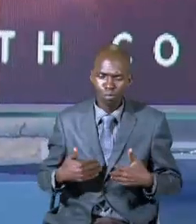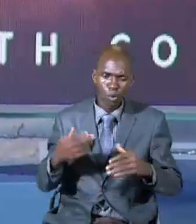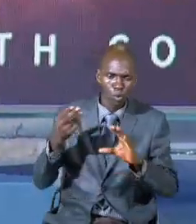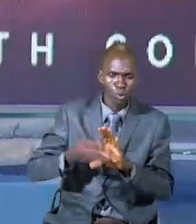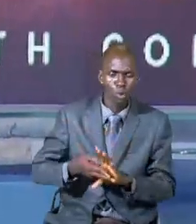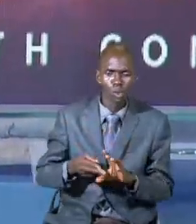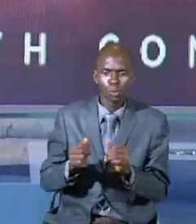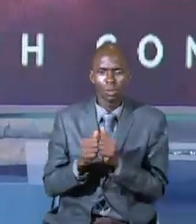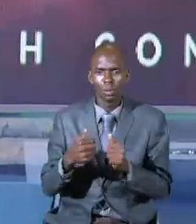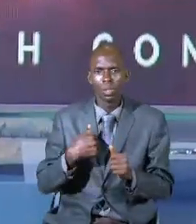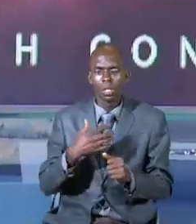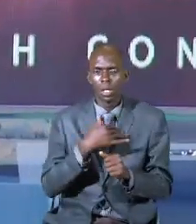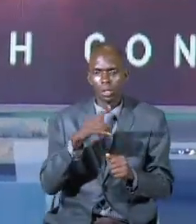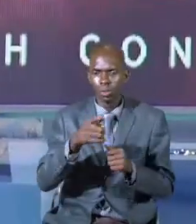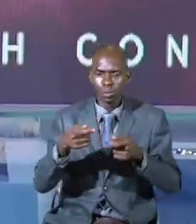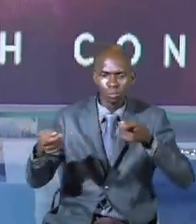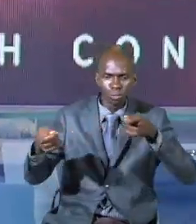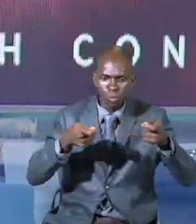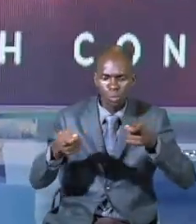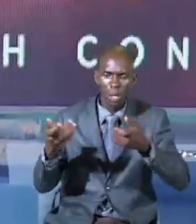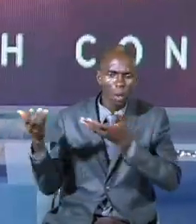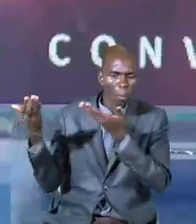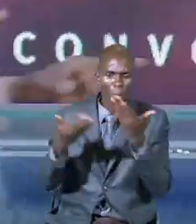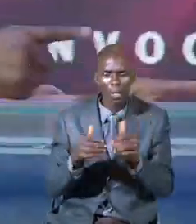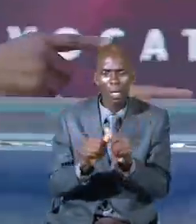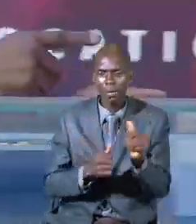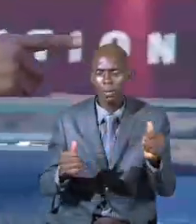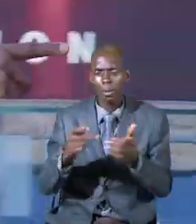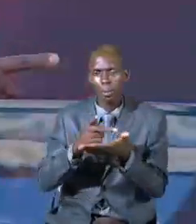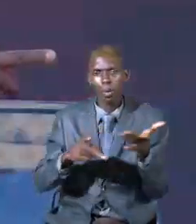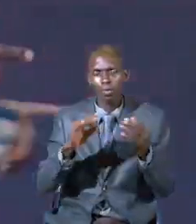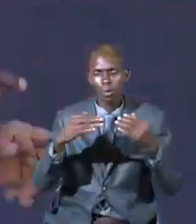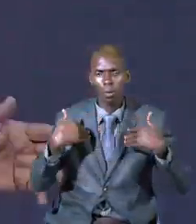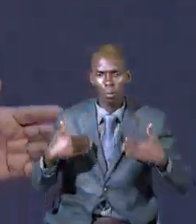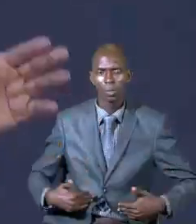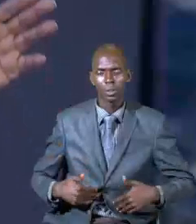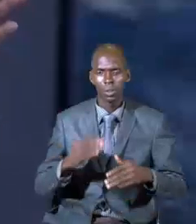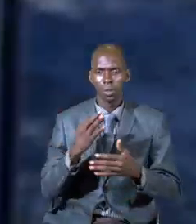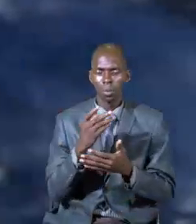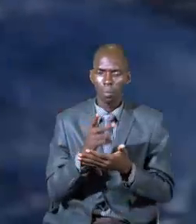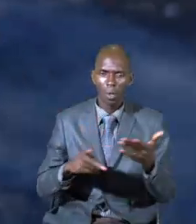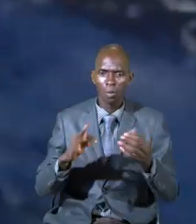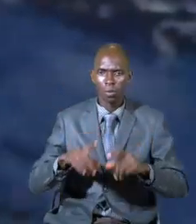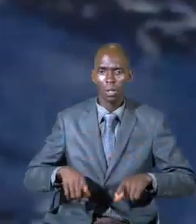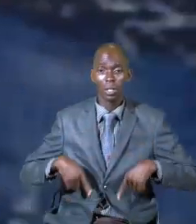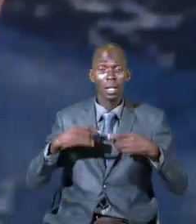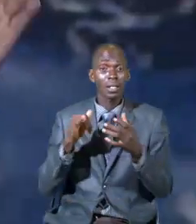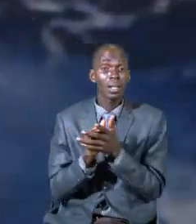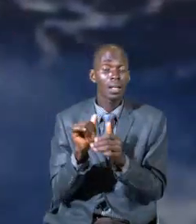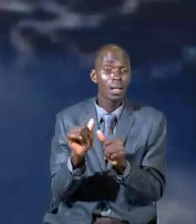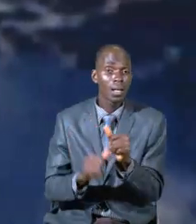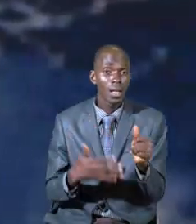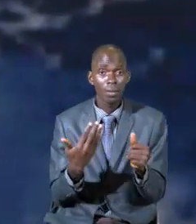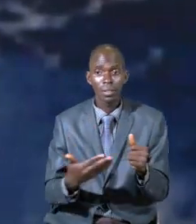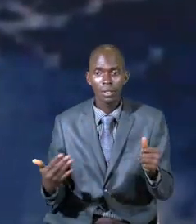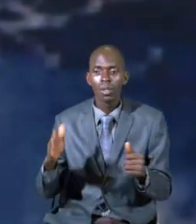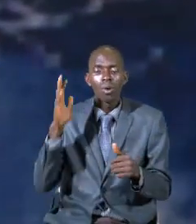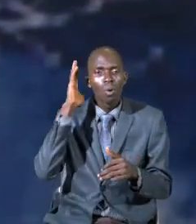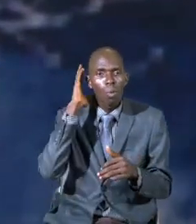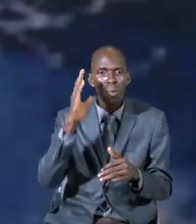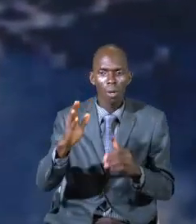together every part of your body, every part of your life, that everything will concentrate on where you